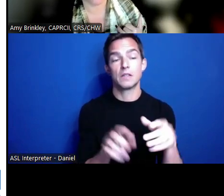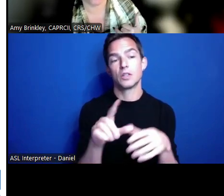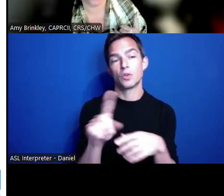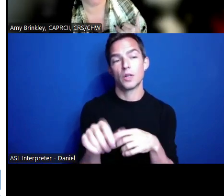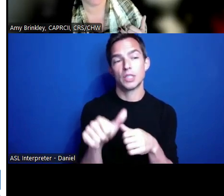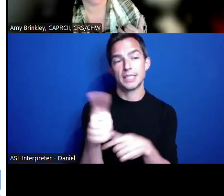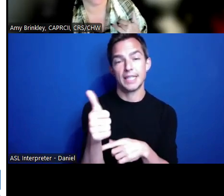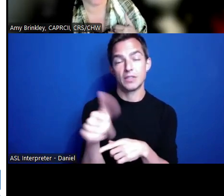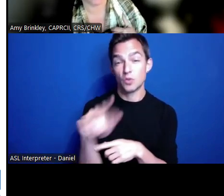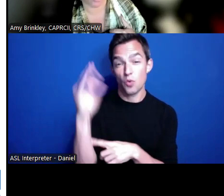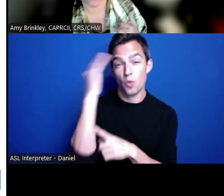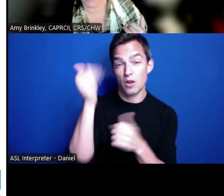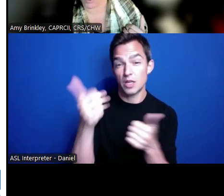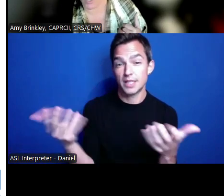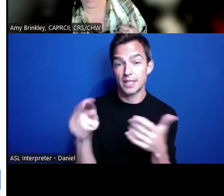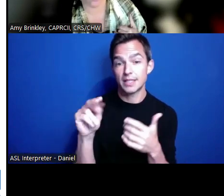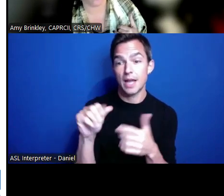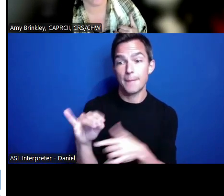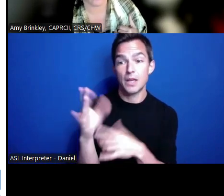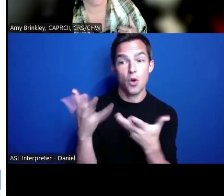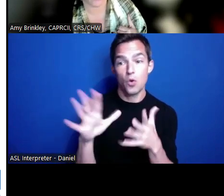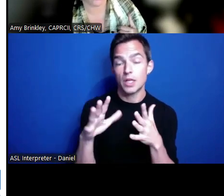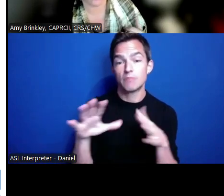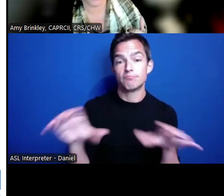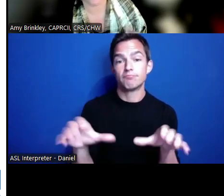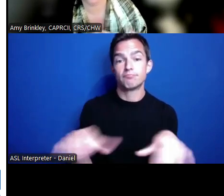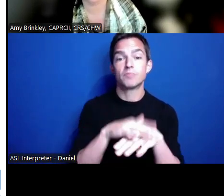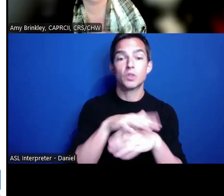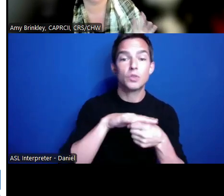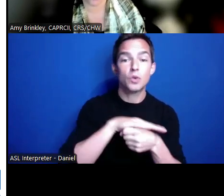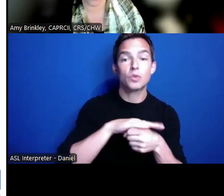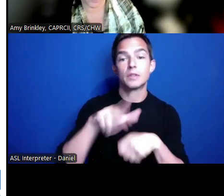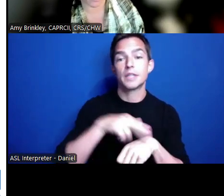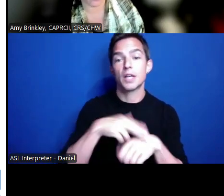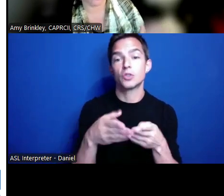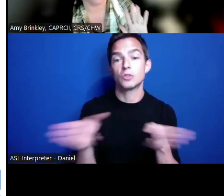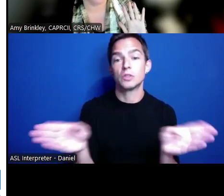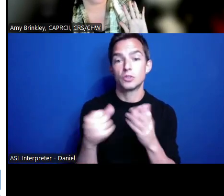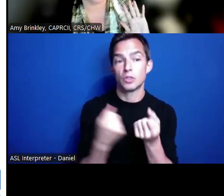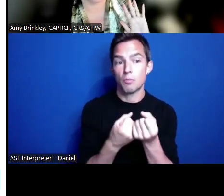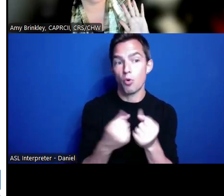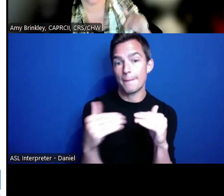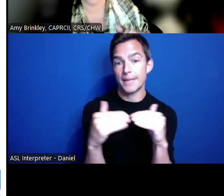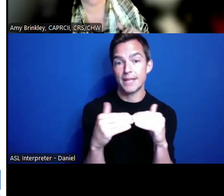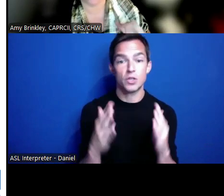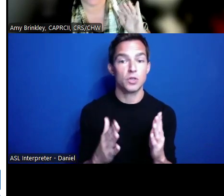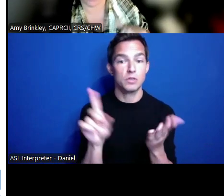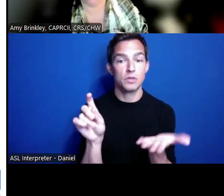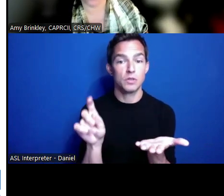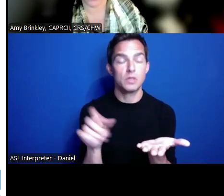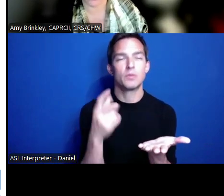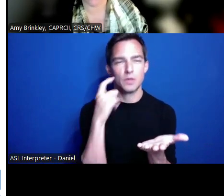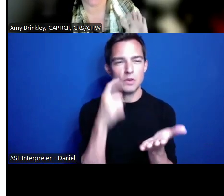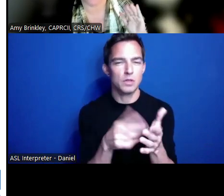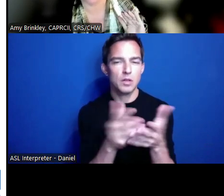was, are you aware of anything that NAMI is already doing in the local, state, or national space to support peers? And what we saw was a lot